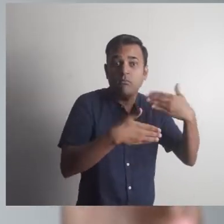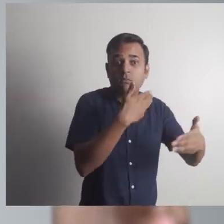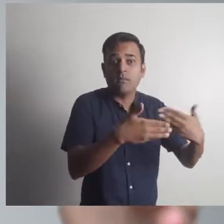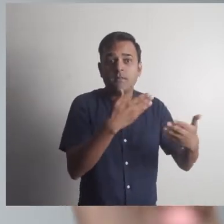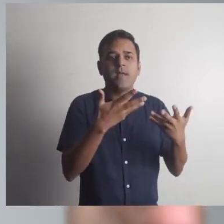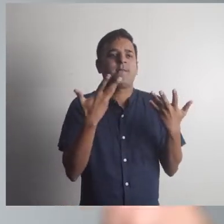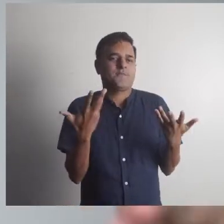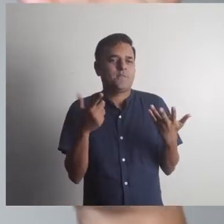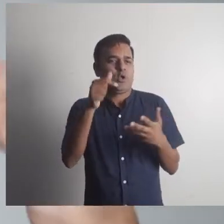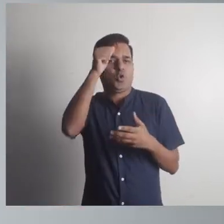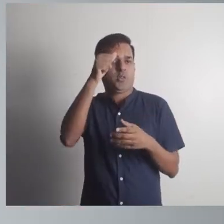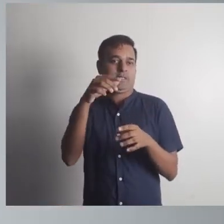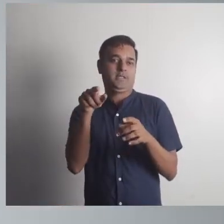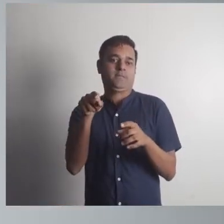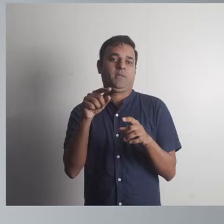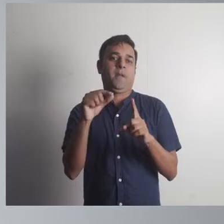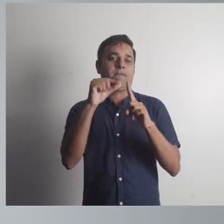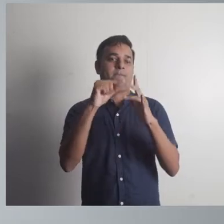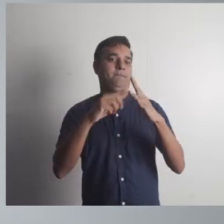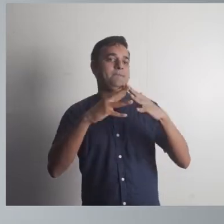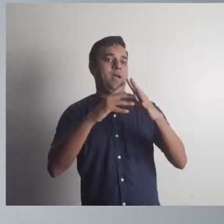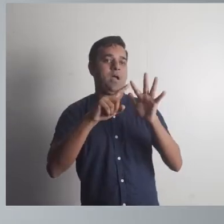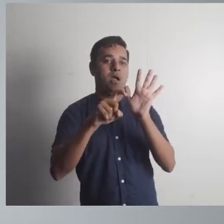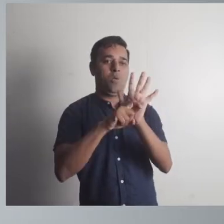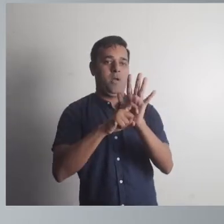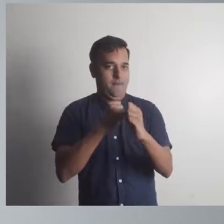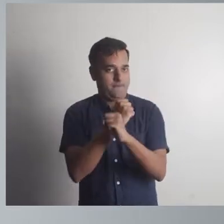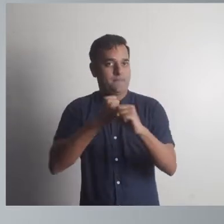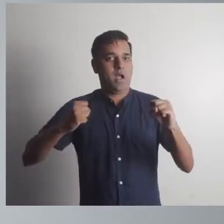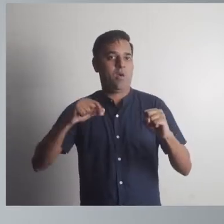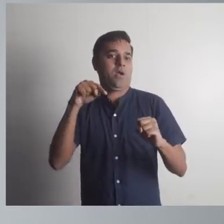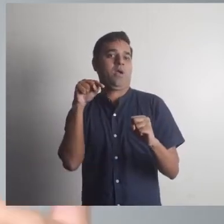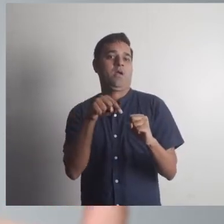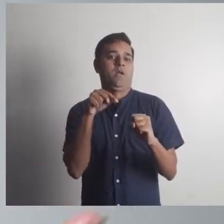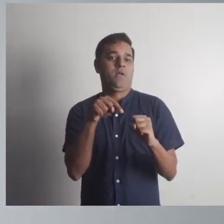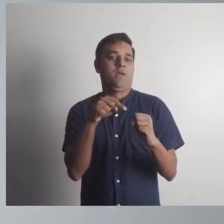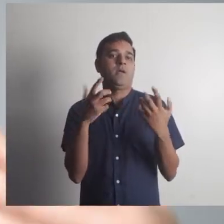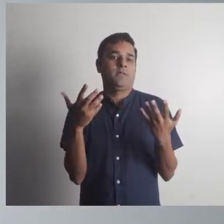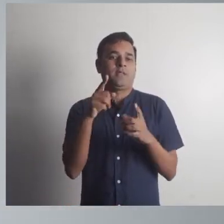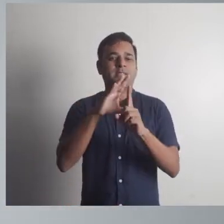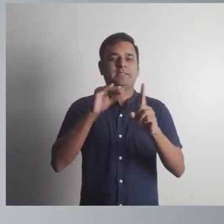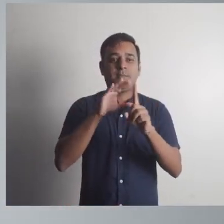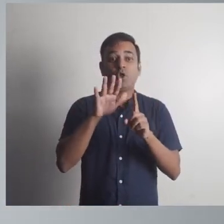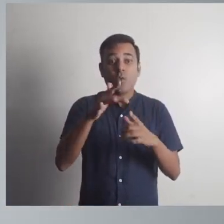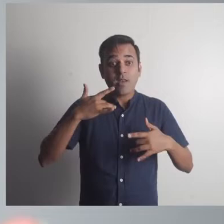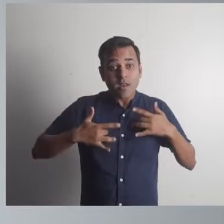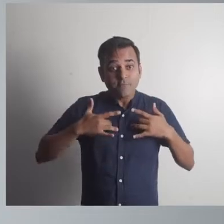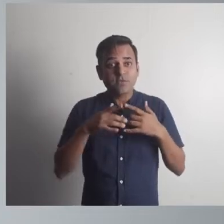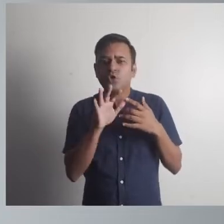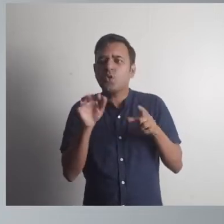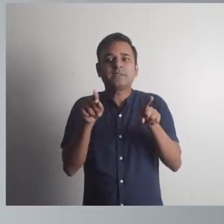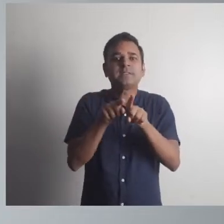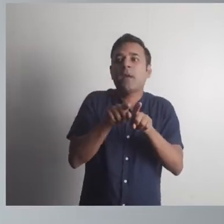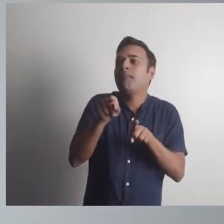Ngao, your life is not the same as an indigenous woman who is living in Suva. It's a very different life. So even though